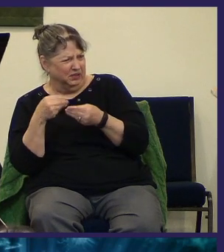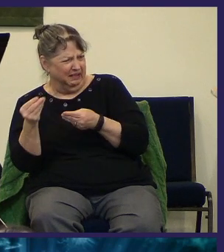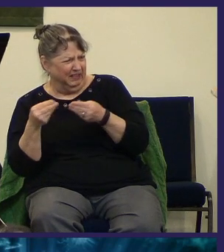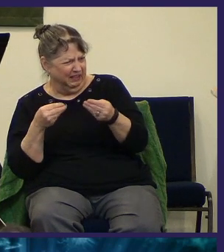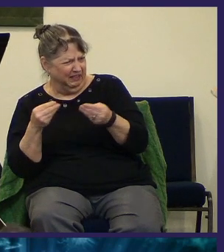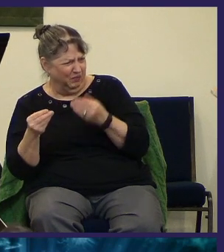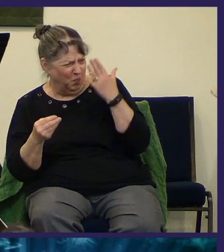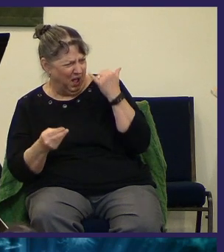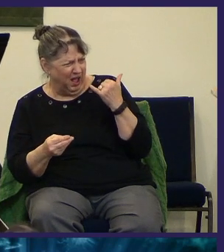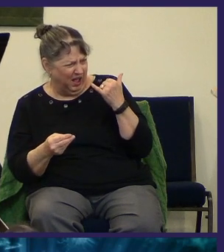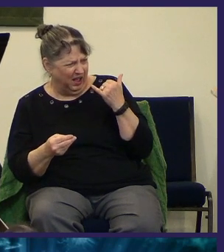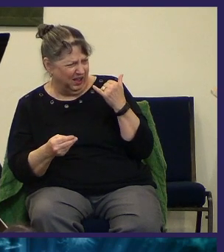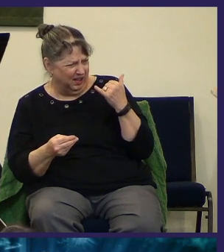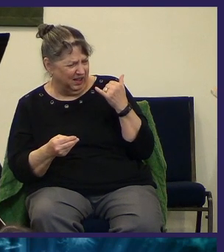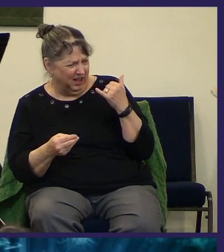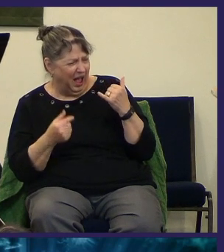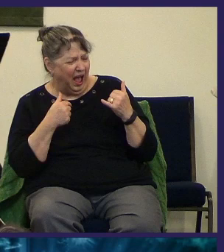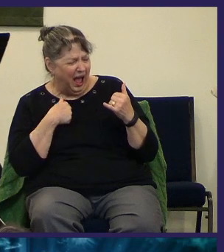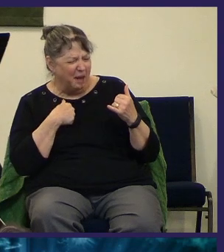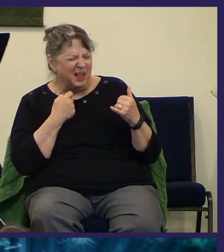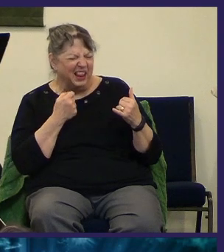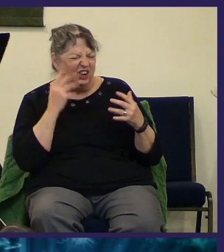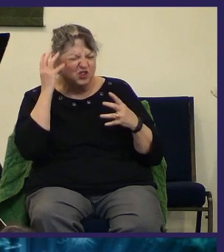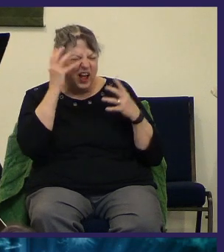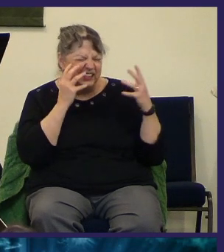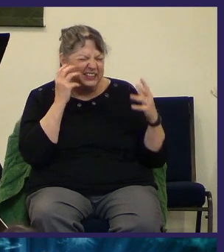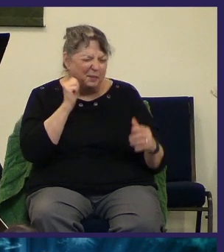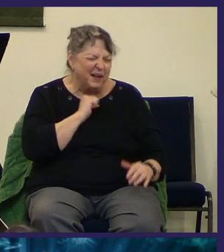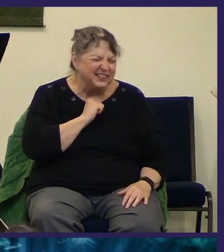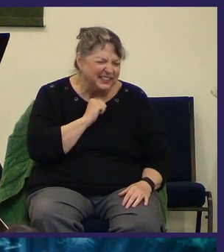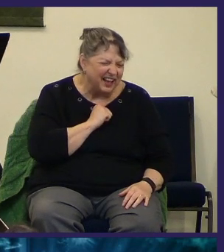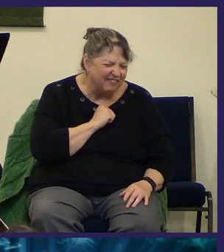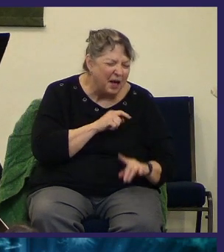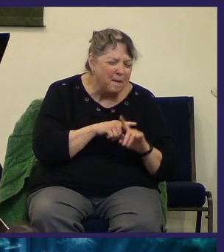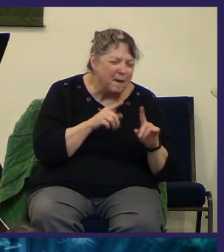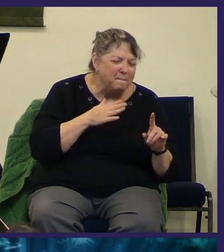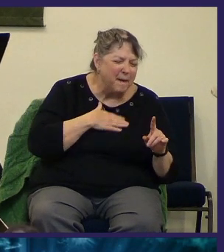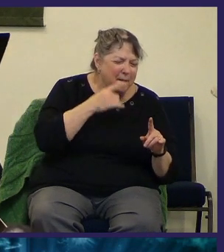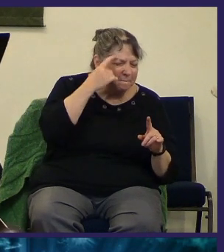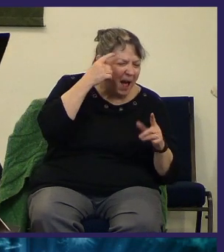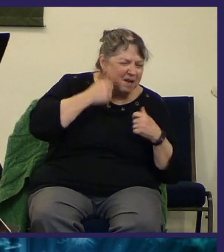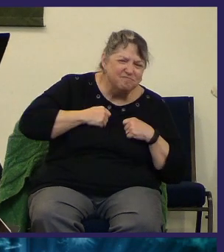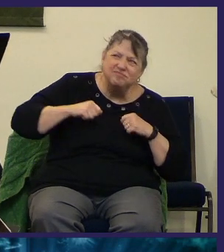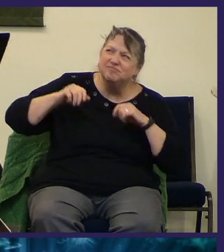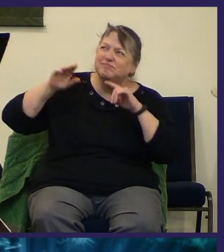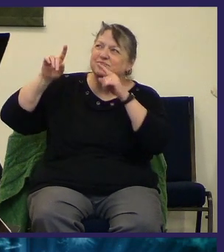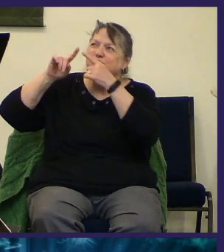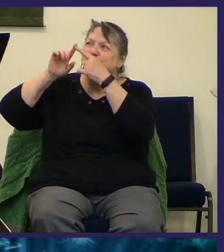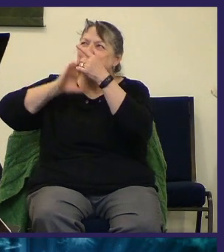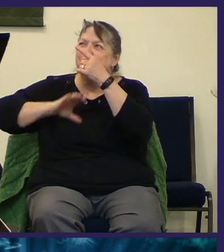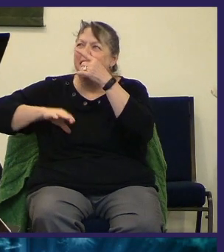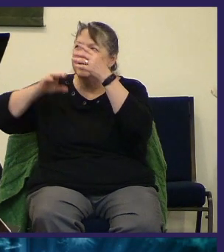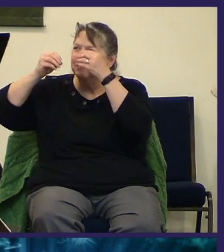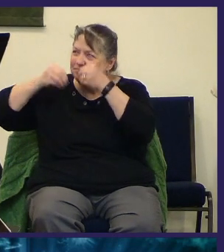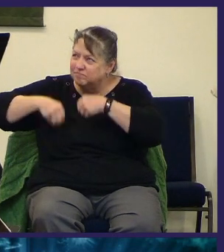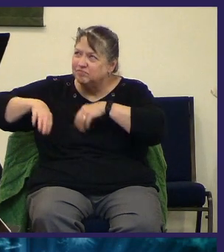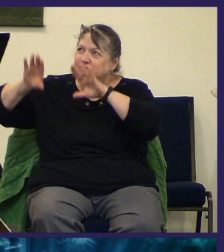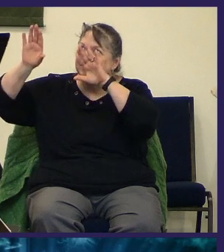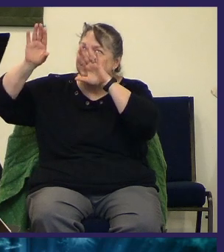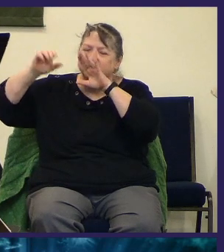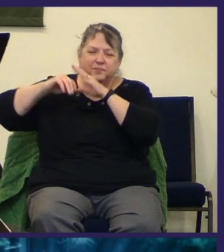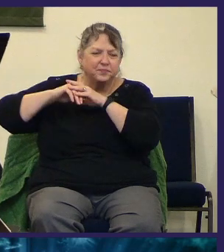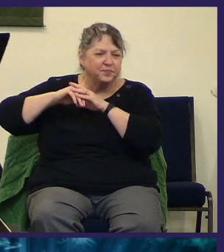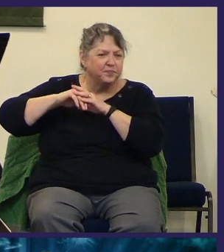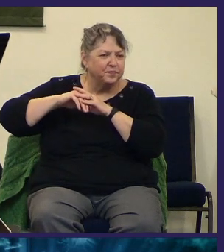said yeah i've lost my mind i've lost my mind to christ and it's not taking your